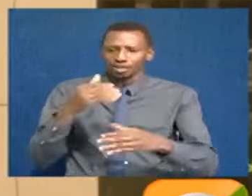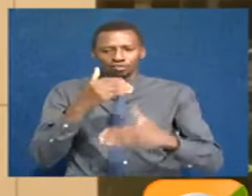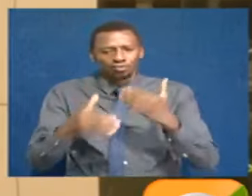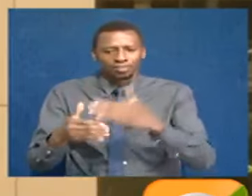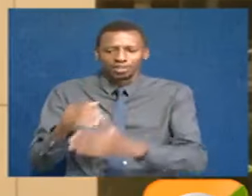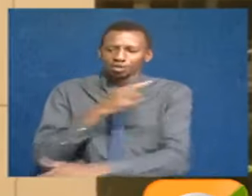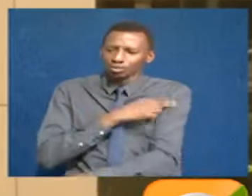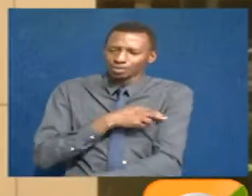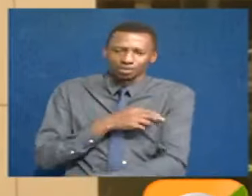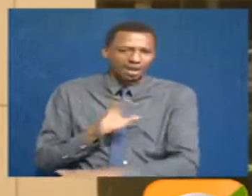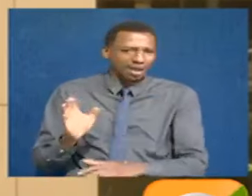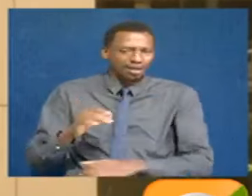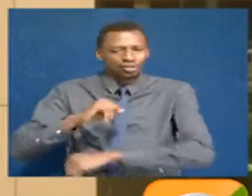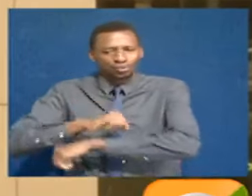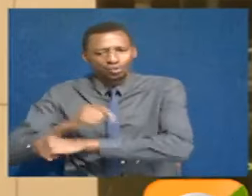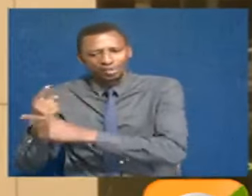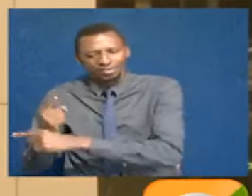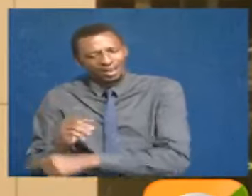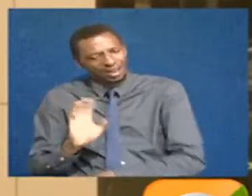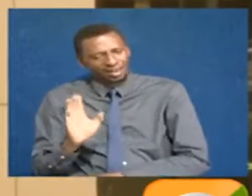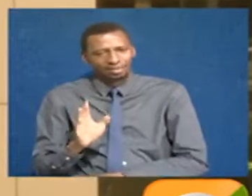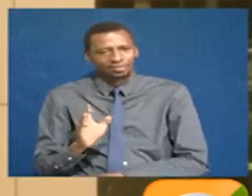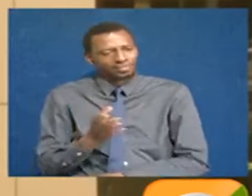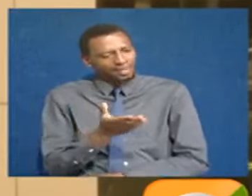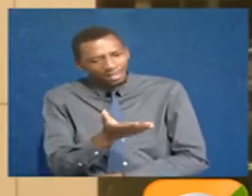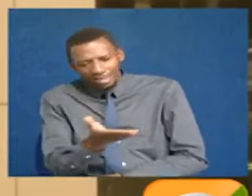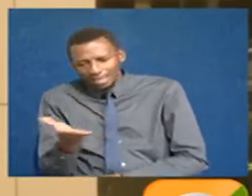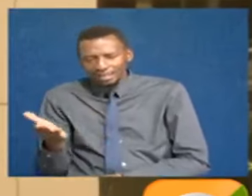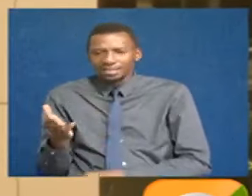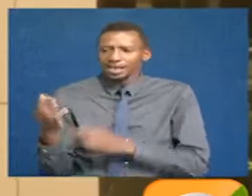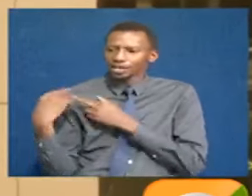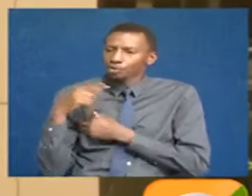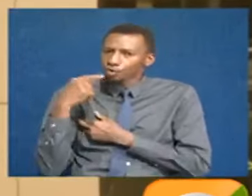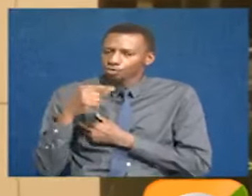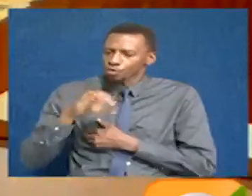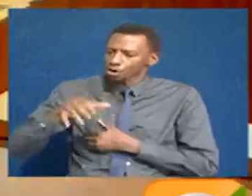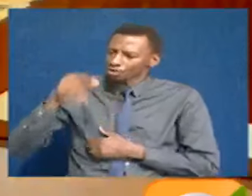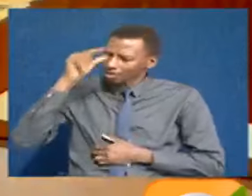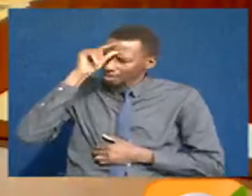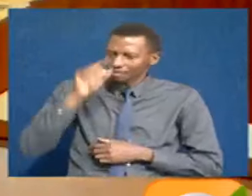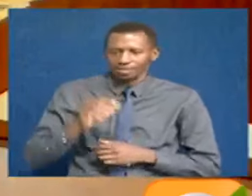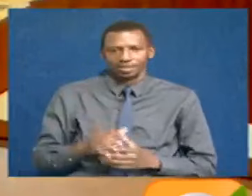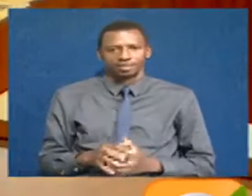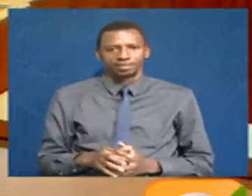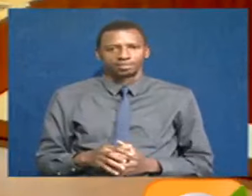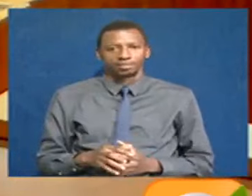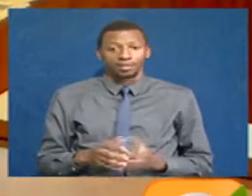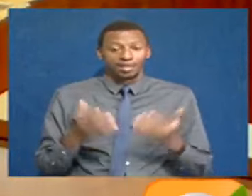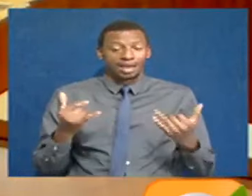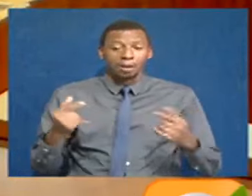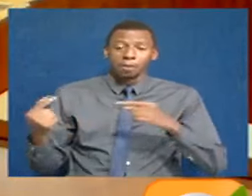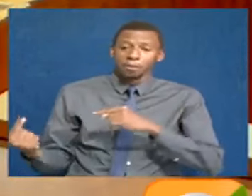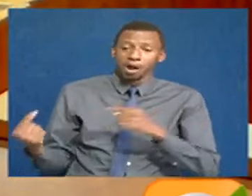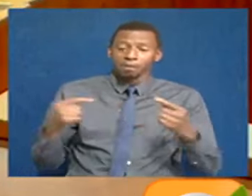centers, schools and so on. Those are the responsibilities of the county government. The ongoing dispute